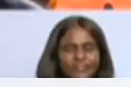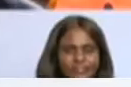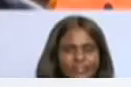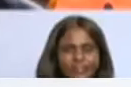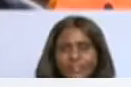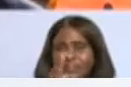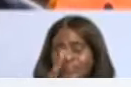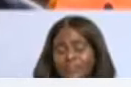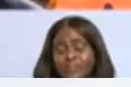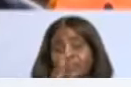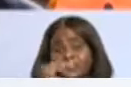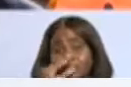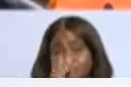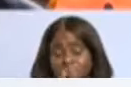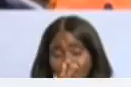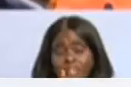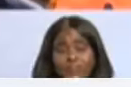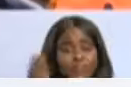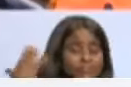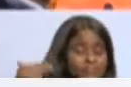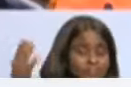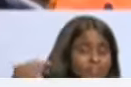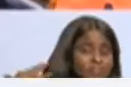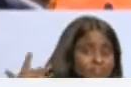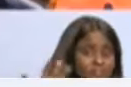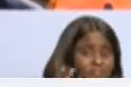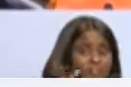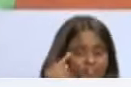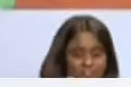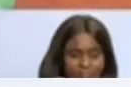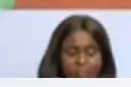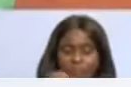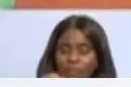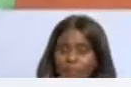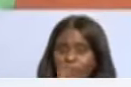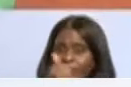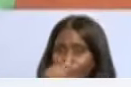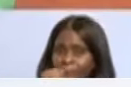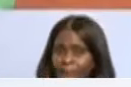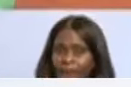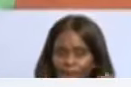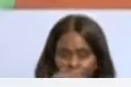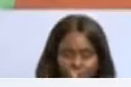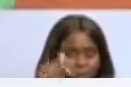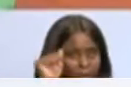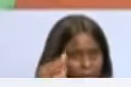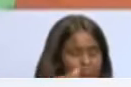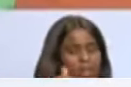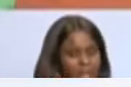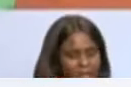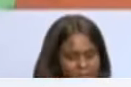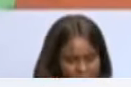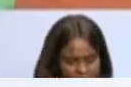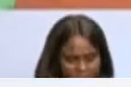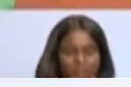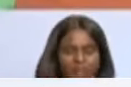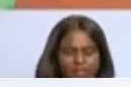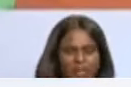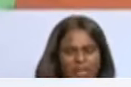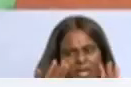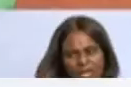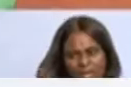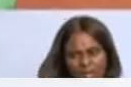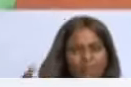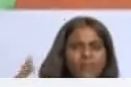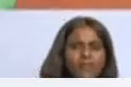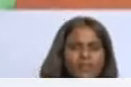Madam Speaker, over the past decades, we must all agree that we abdicated our responsibility